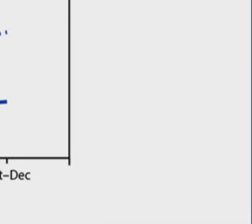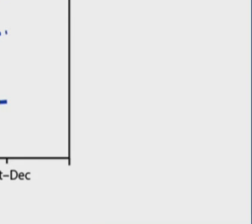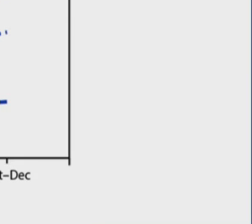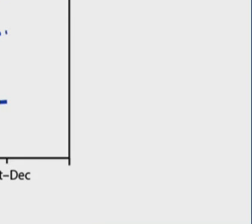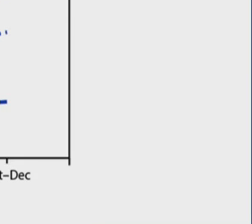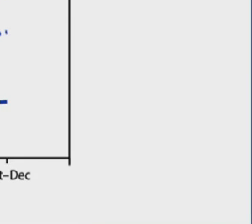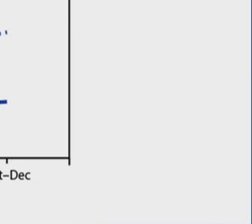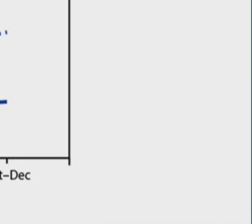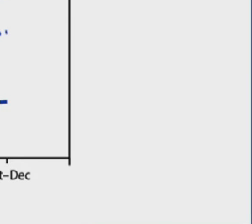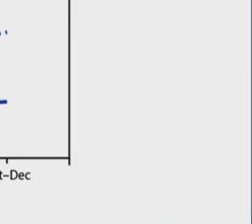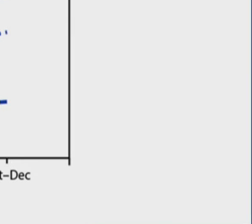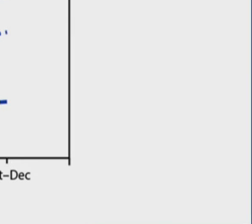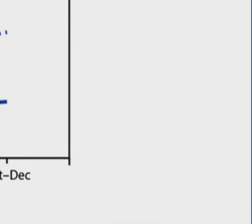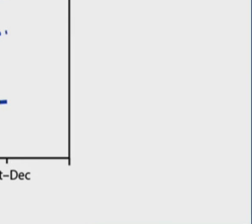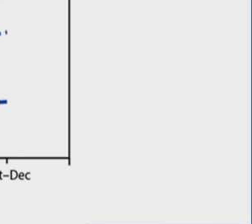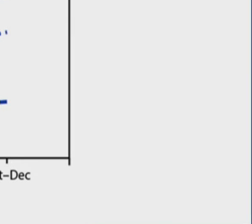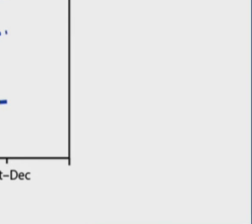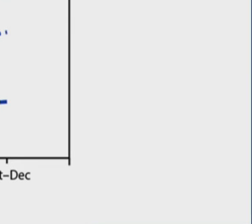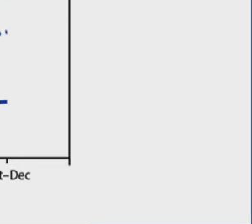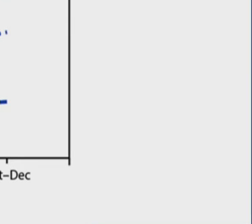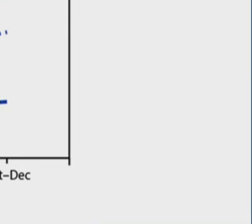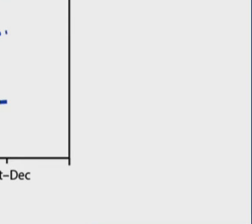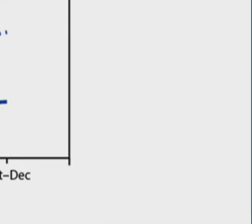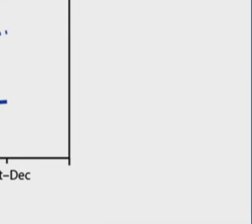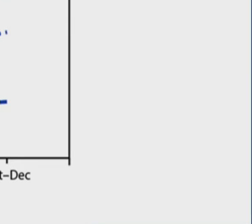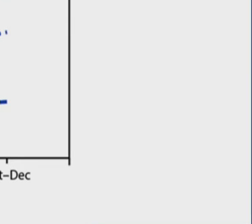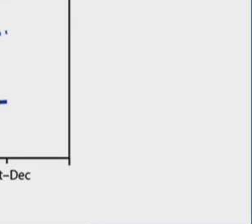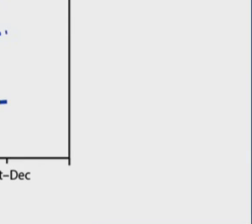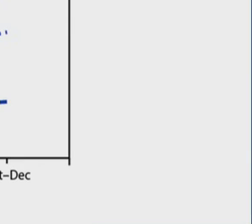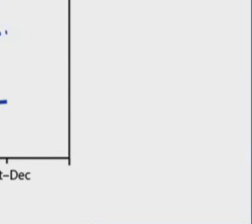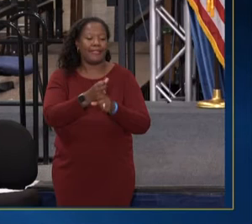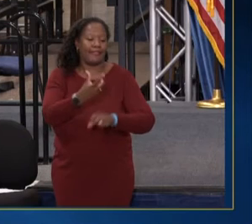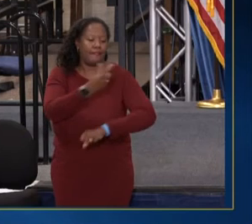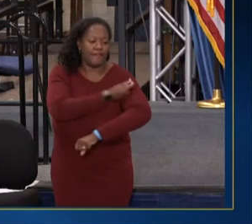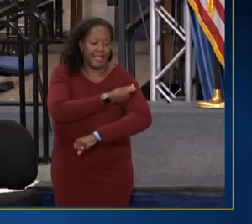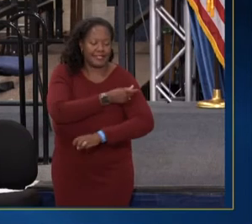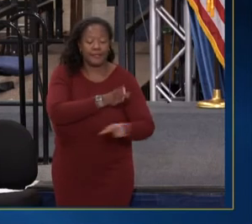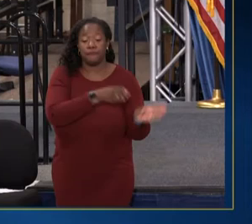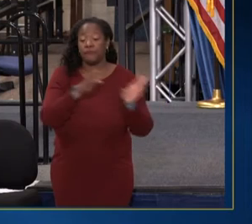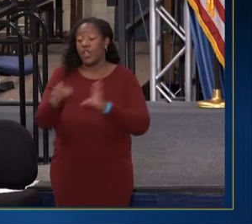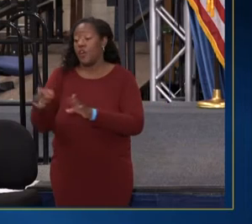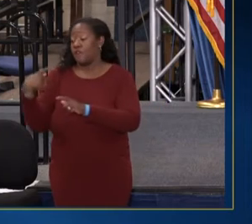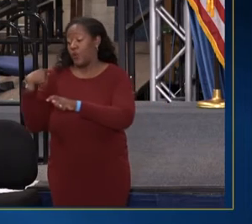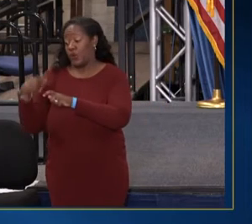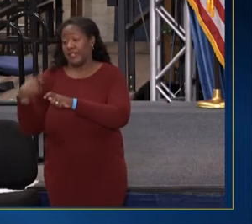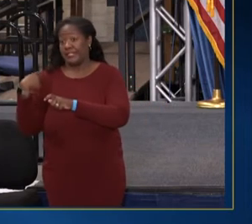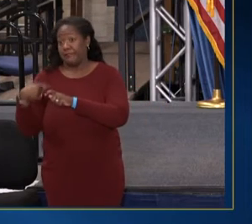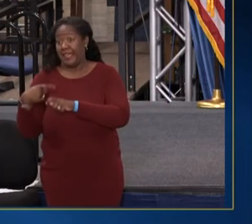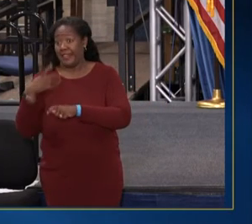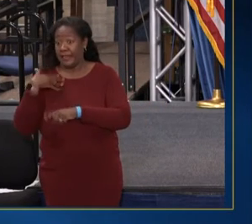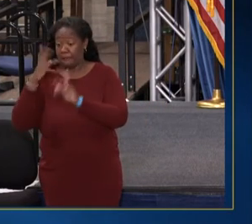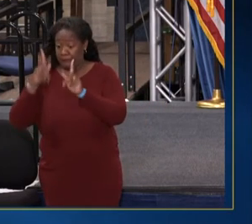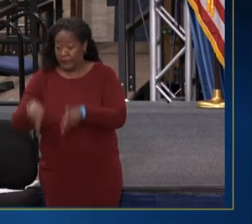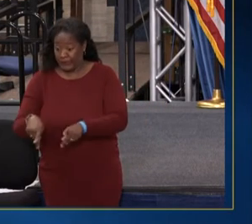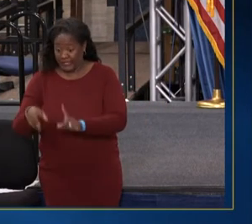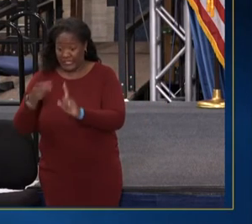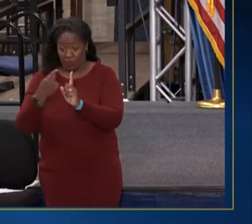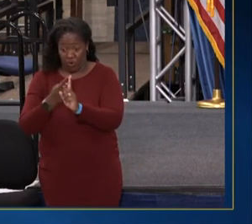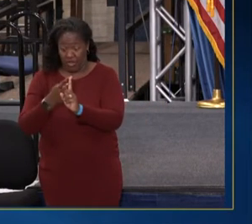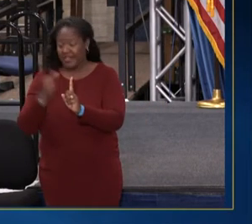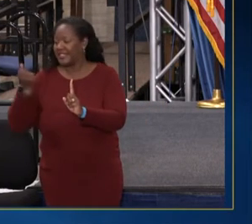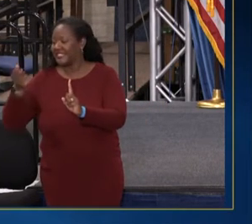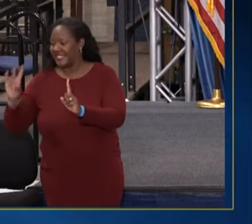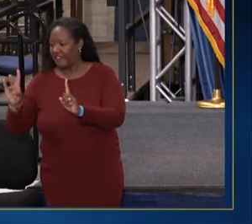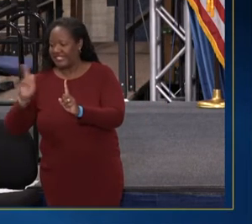Mpox, 43 received a vaccine. For every single Latinx person or Hispanic person diagnosed with Mpox,